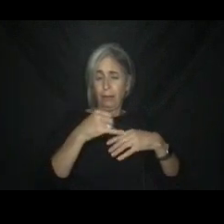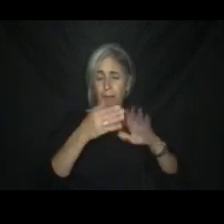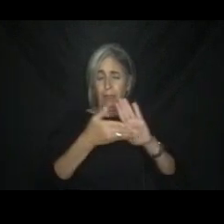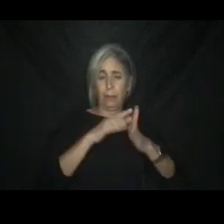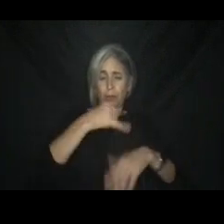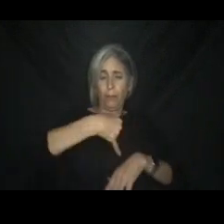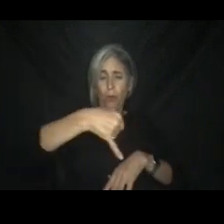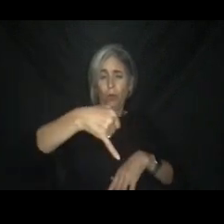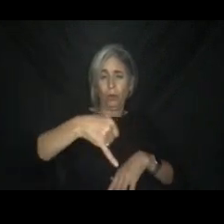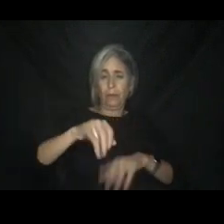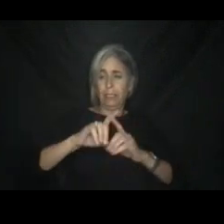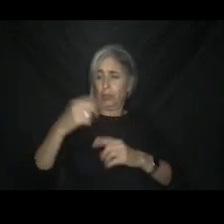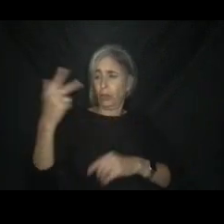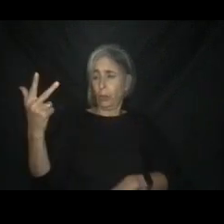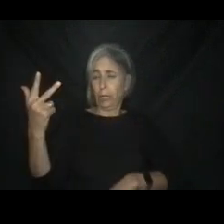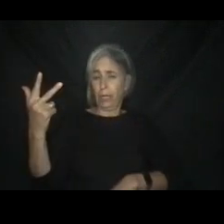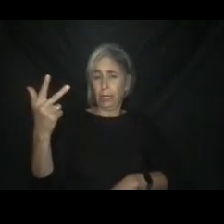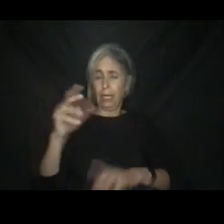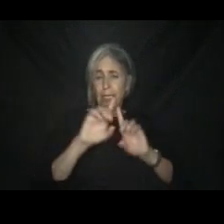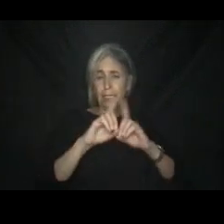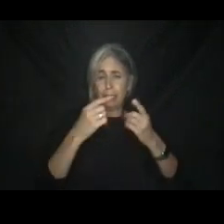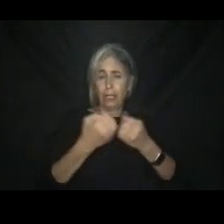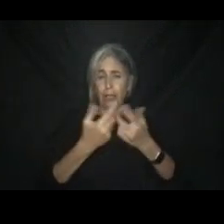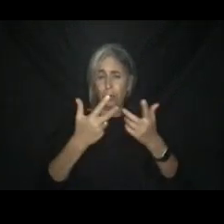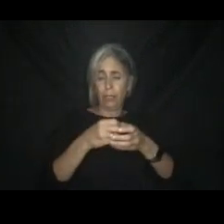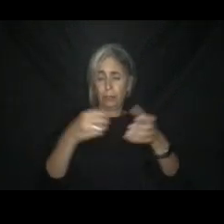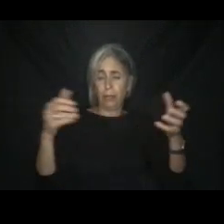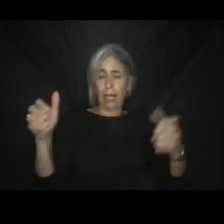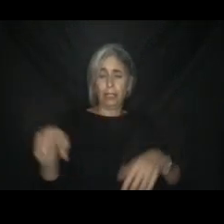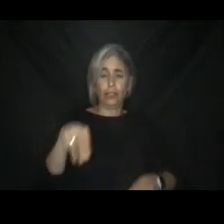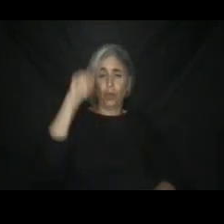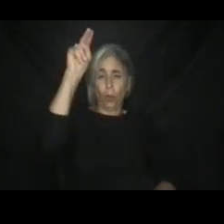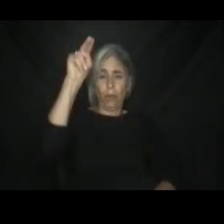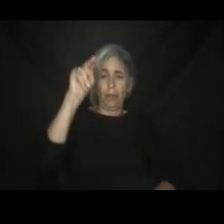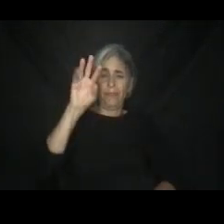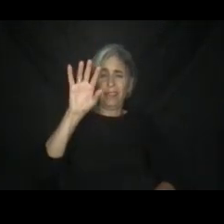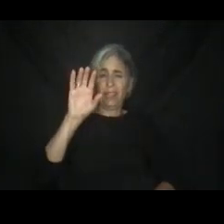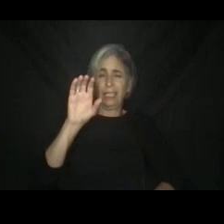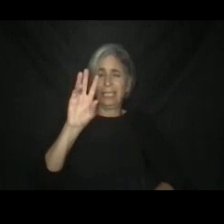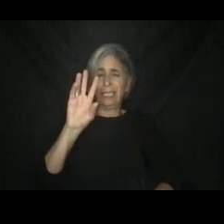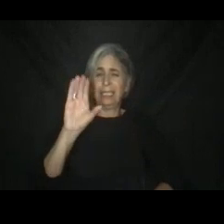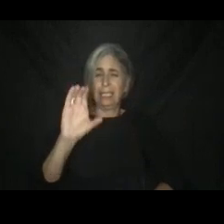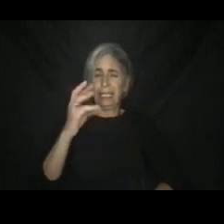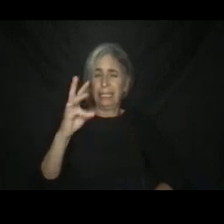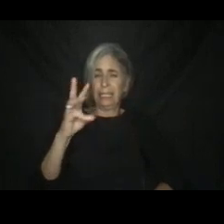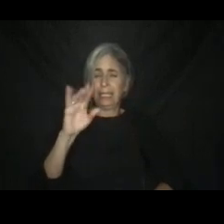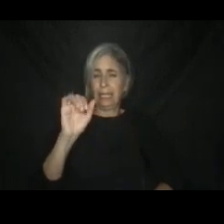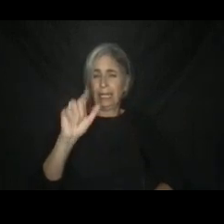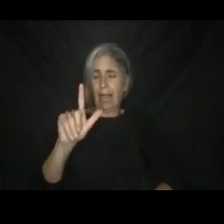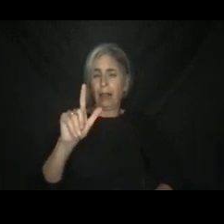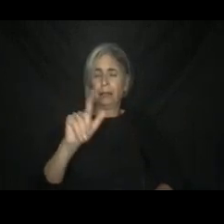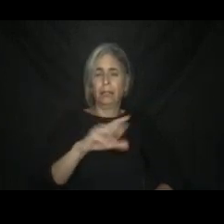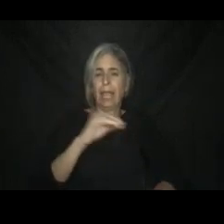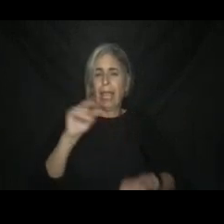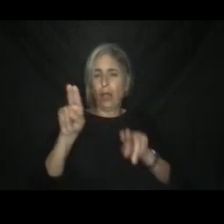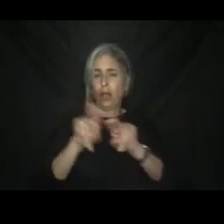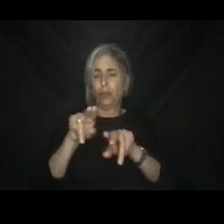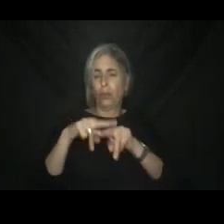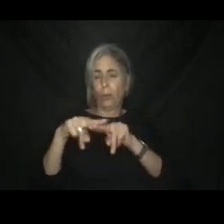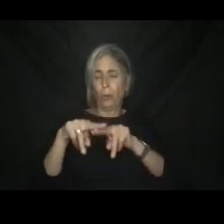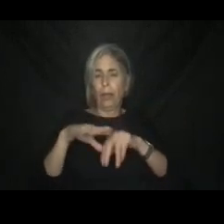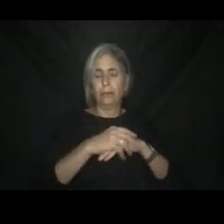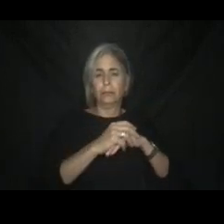1 and 3, and District 3 expands north to the C16 Canal, east of the FEC Railway. Next slide, please.